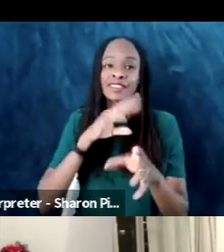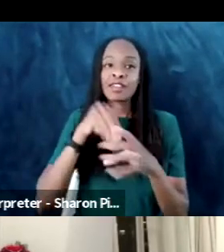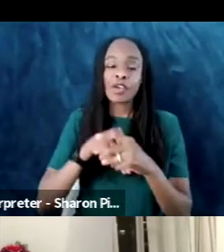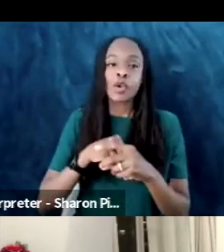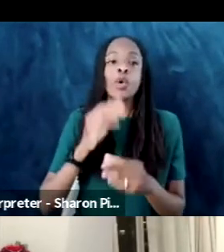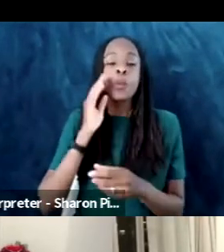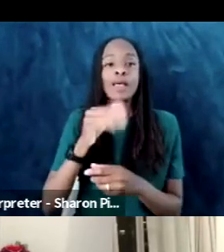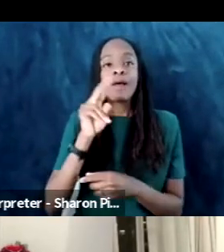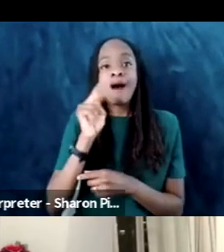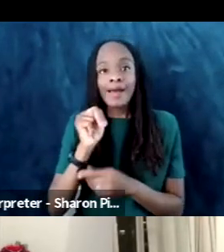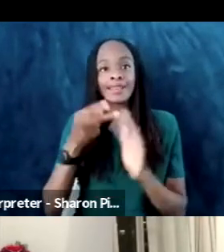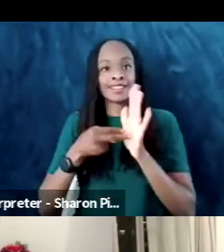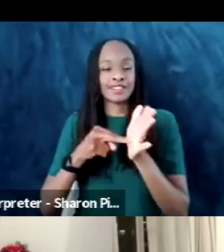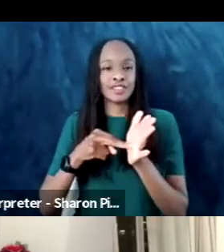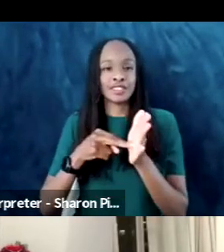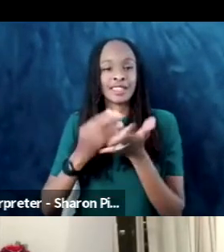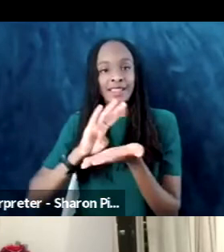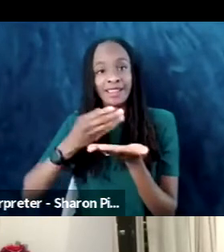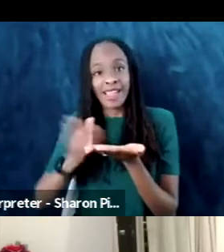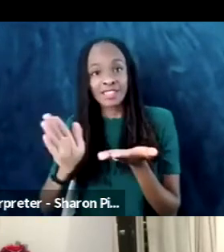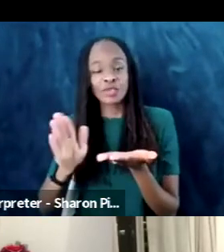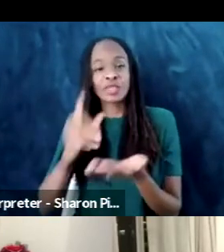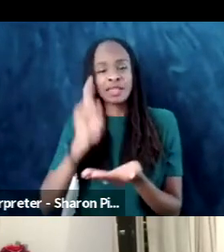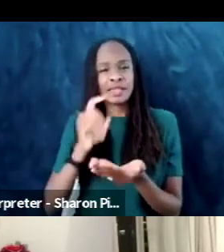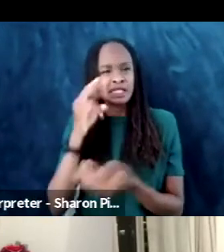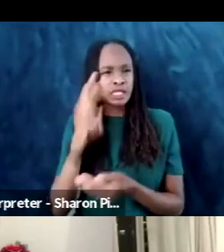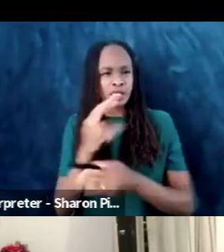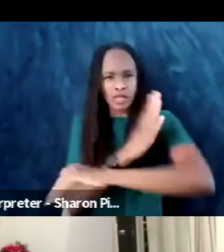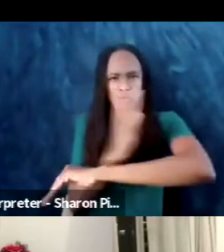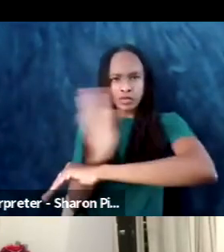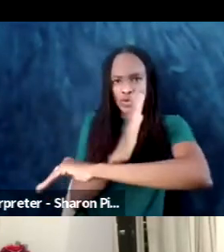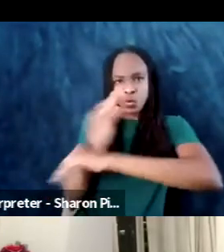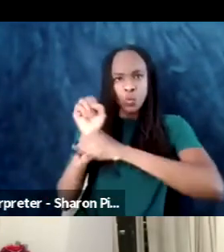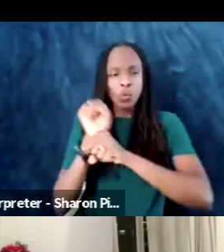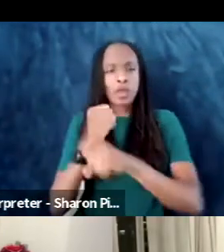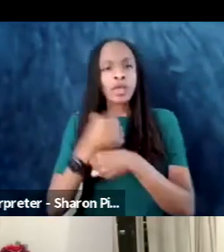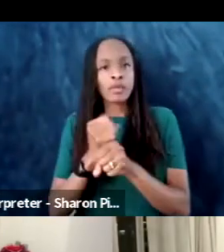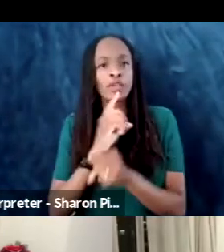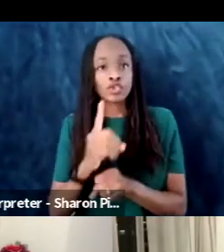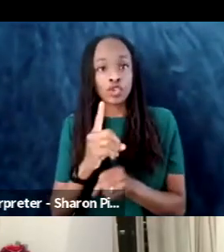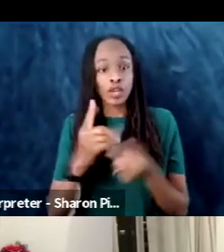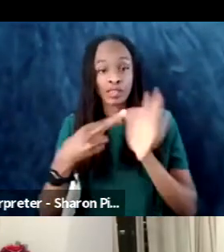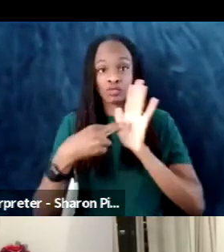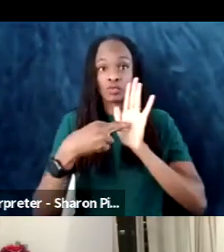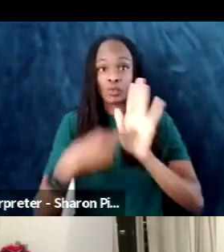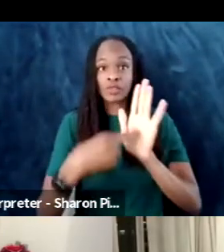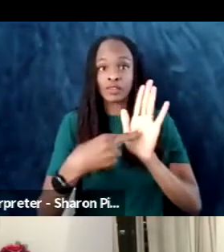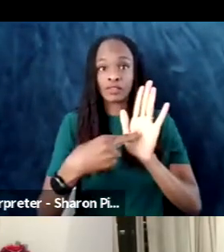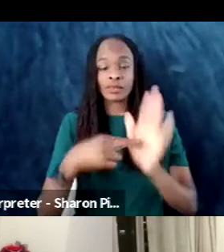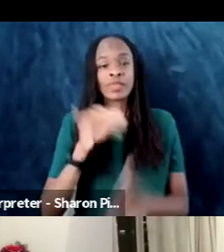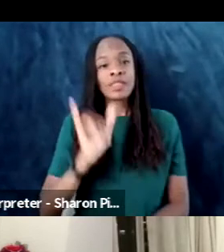exclude. And so we need to look across the body of work and make sure that we're making it representative, but that we're